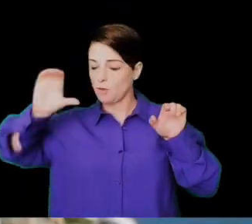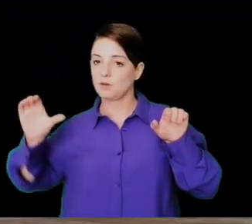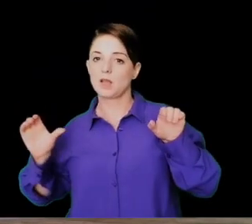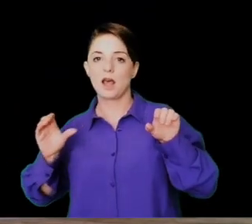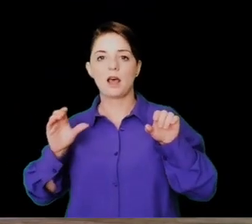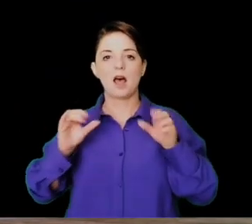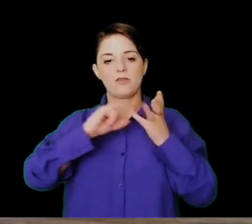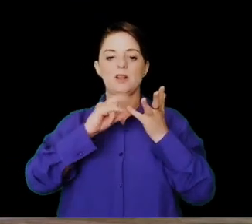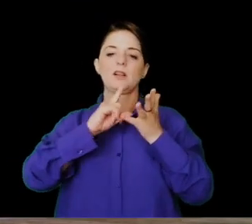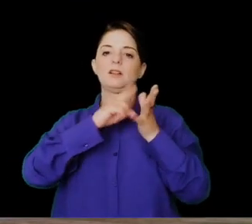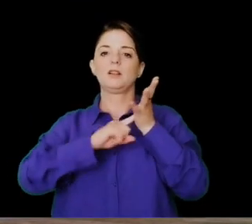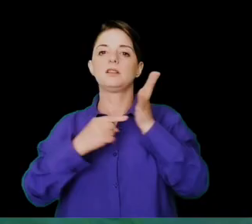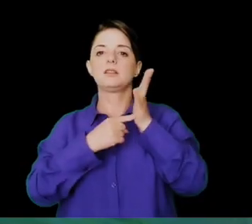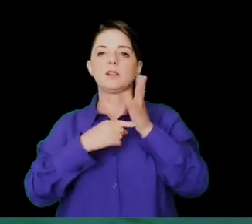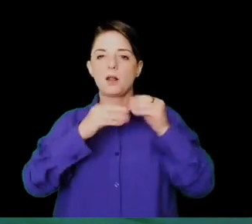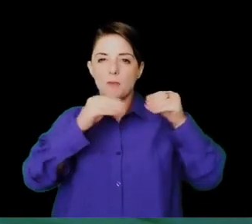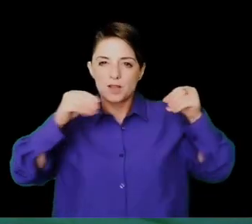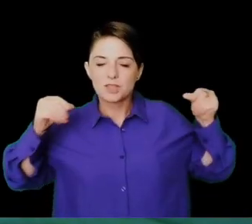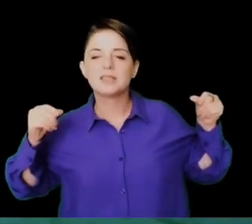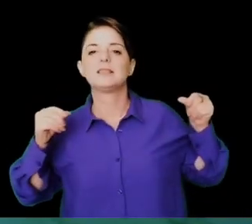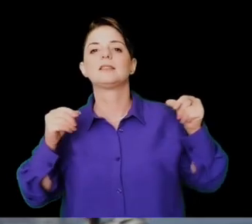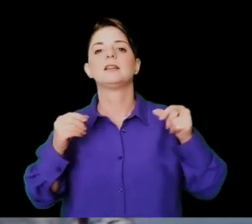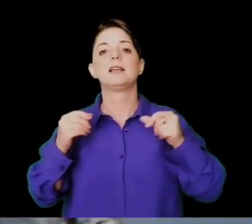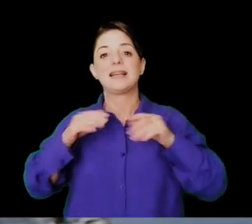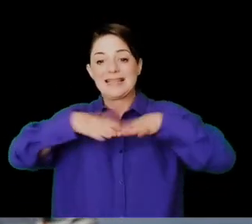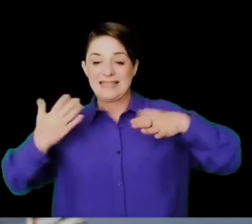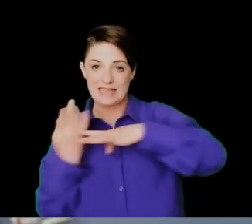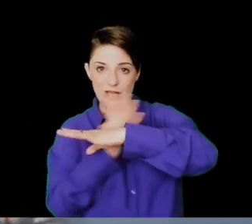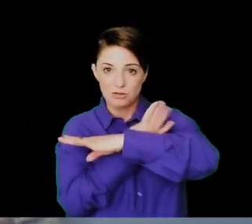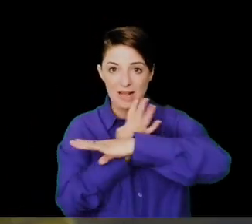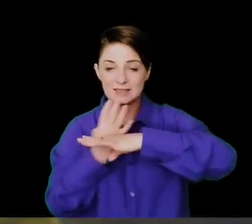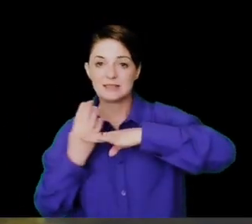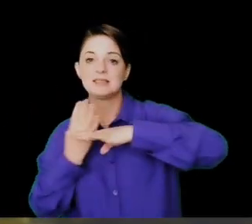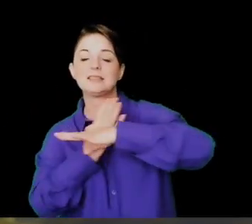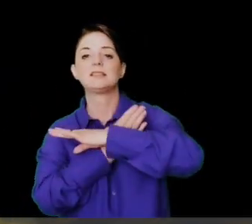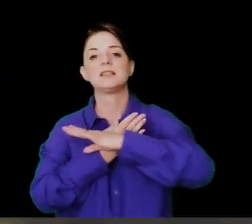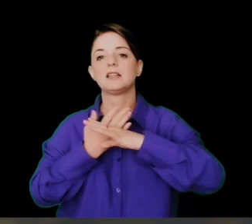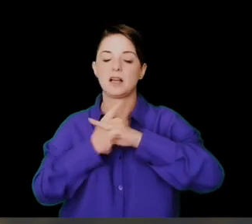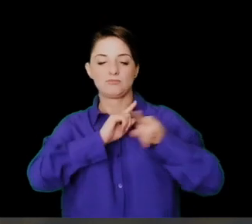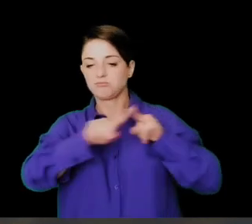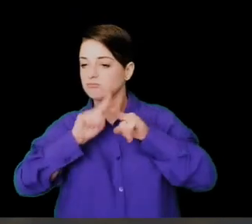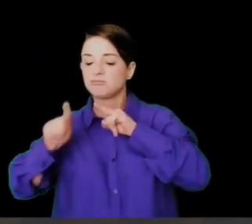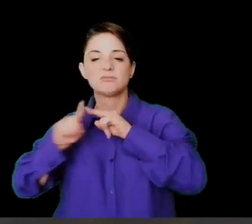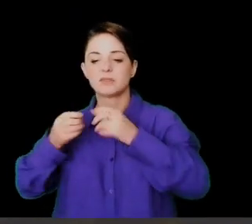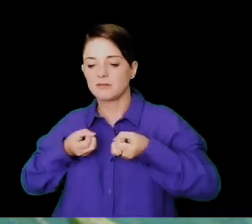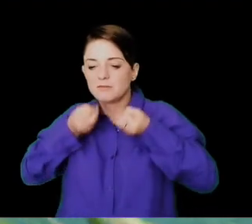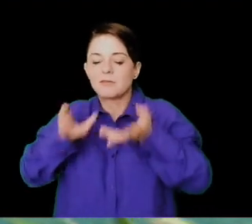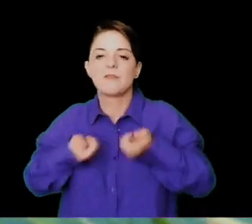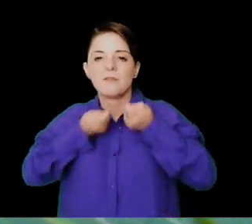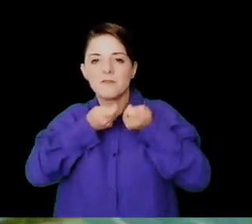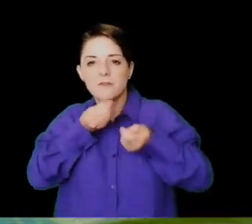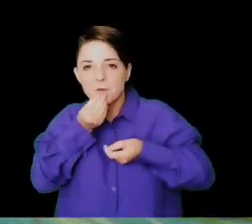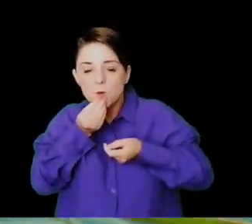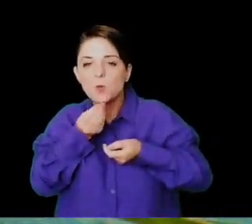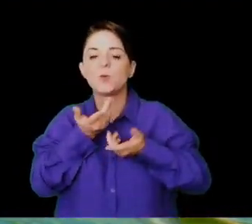All across the Solent, salt marshes, seagrass meadows, mudflats and oyster reefs provide refuge and food for fish